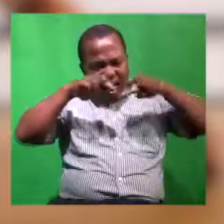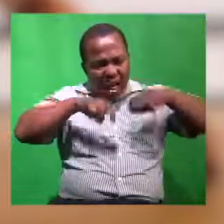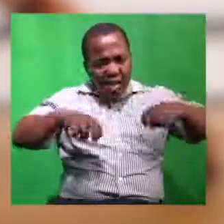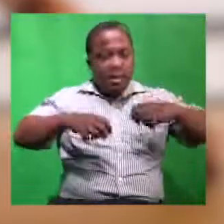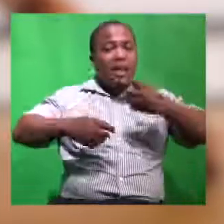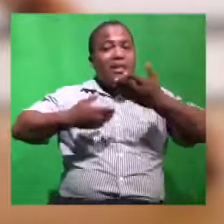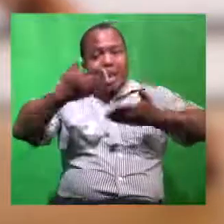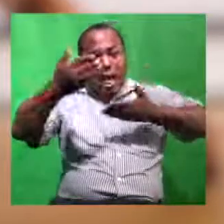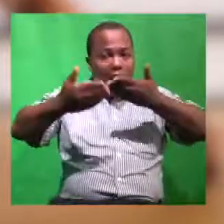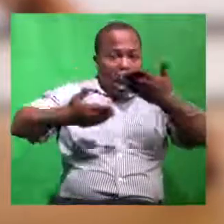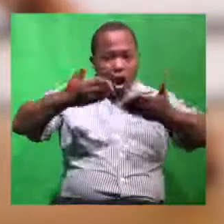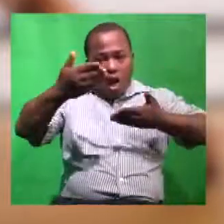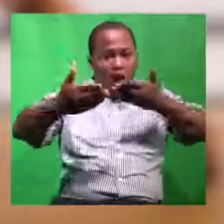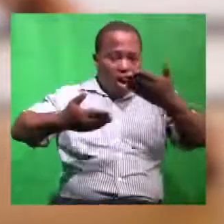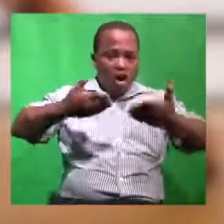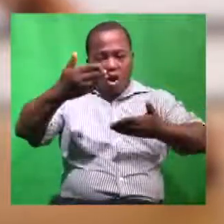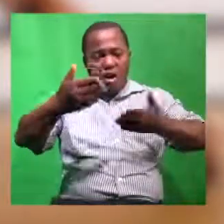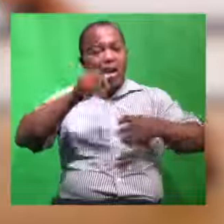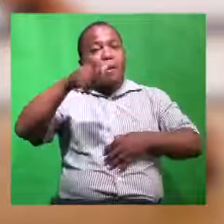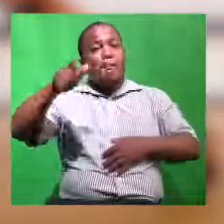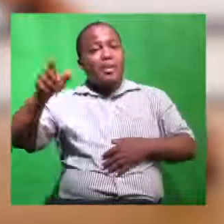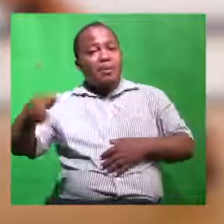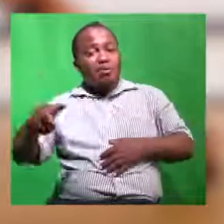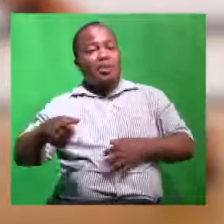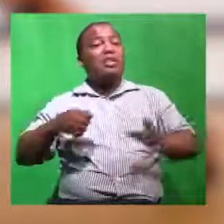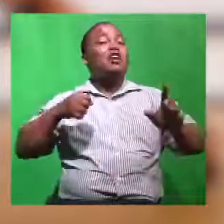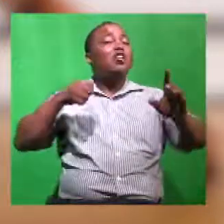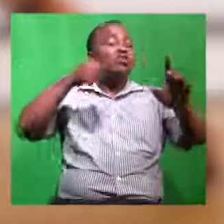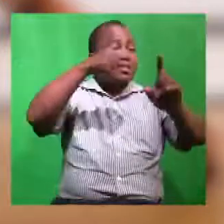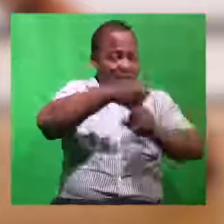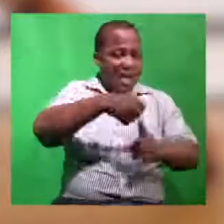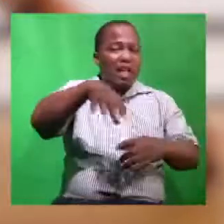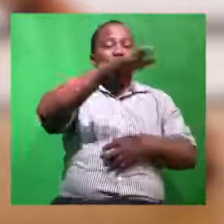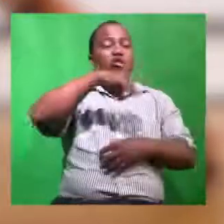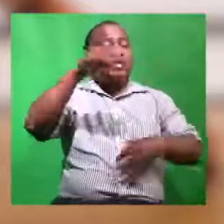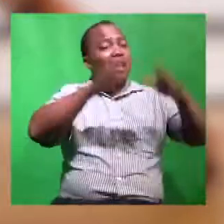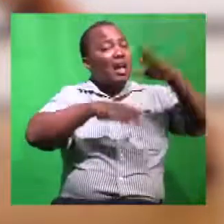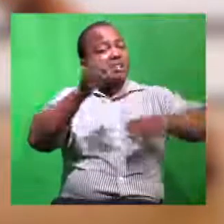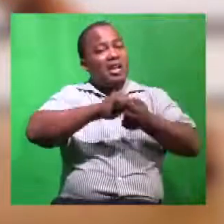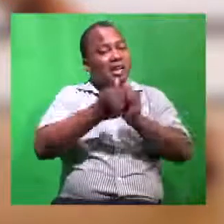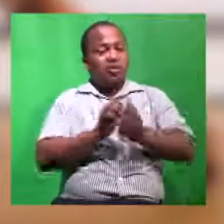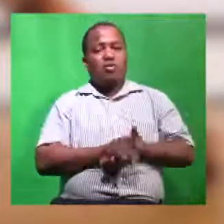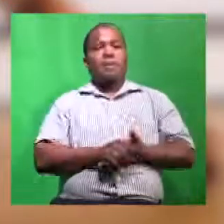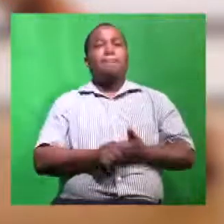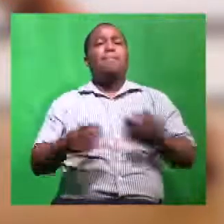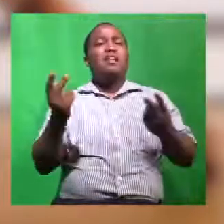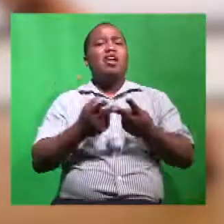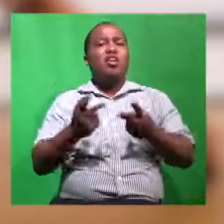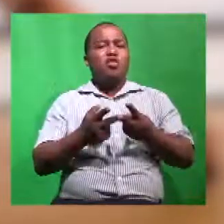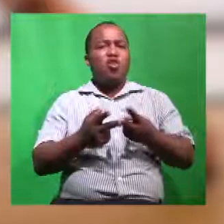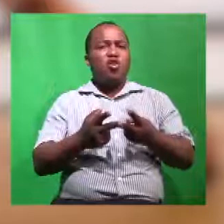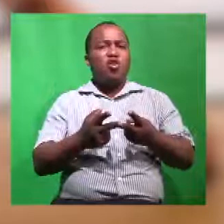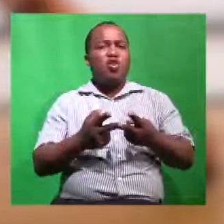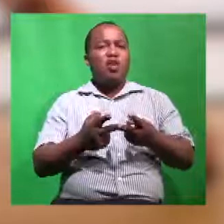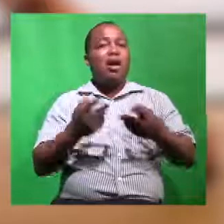dialogue made by the people has to consider those cultural issues. Also,